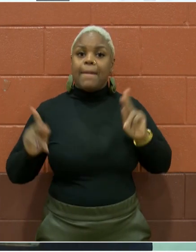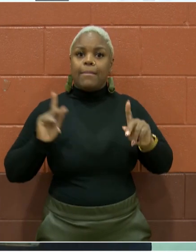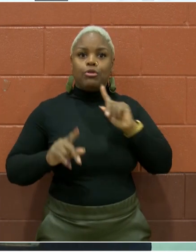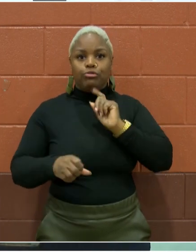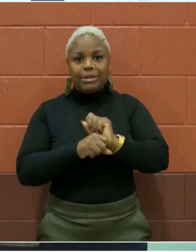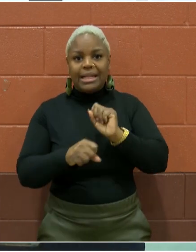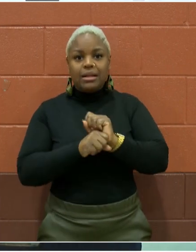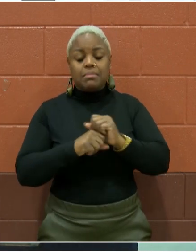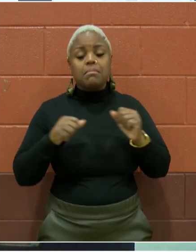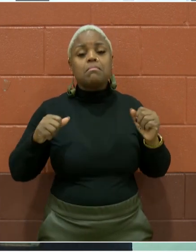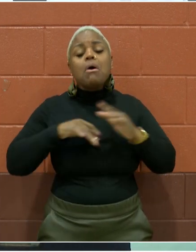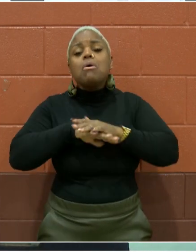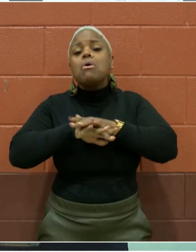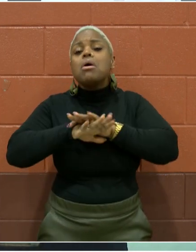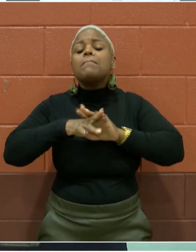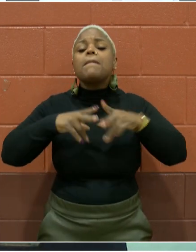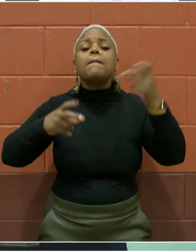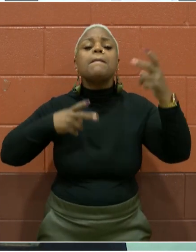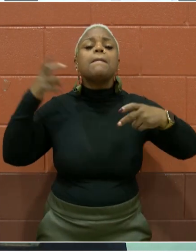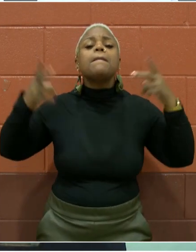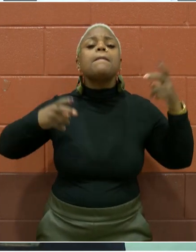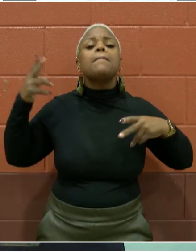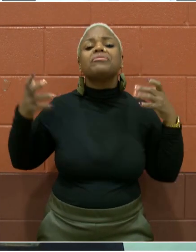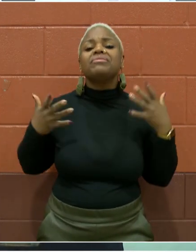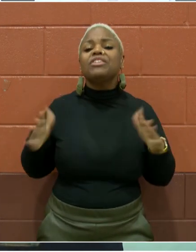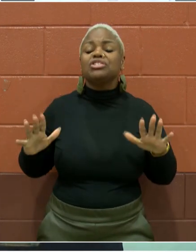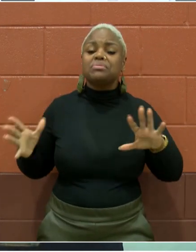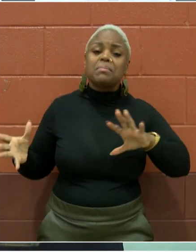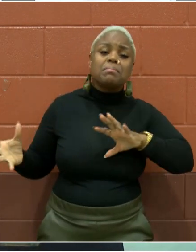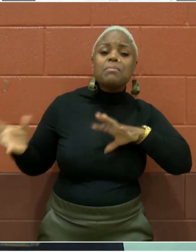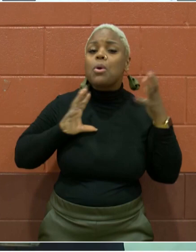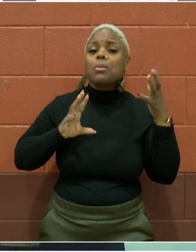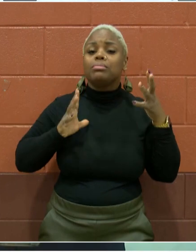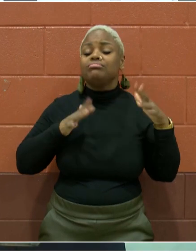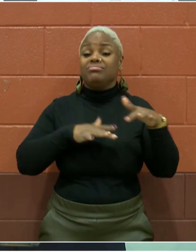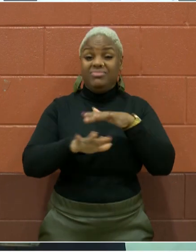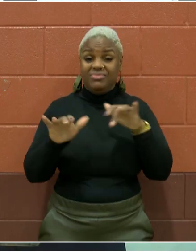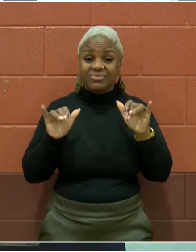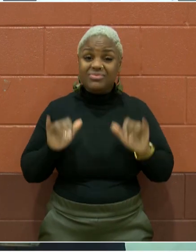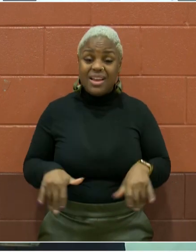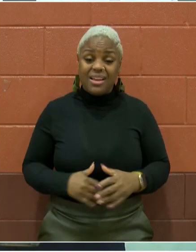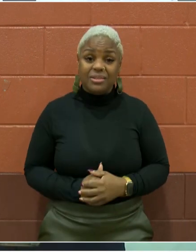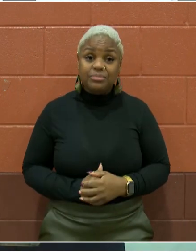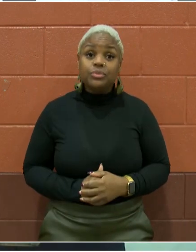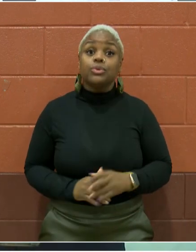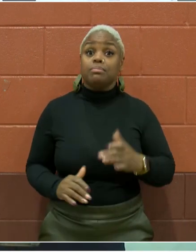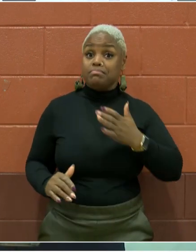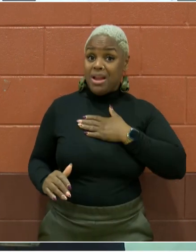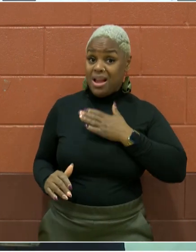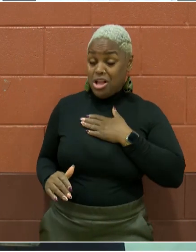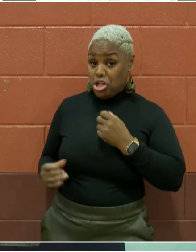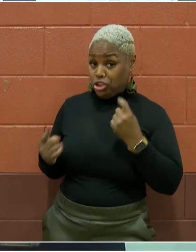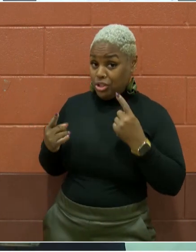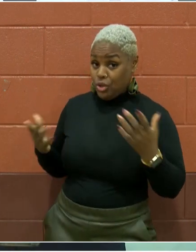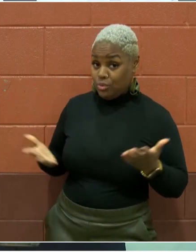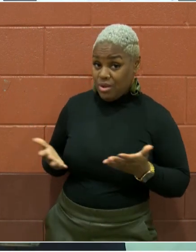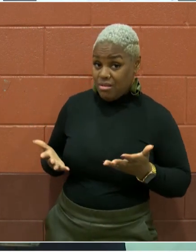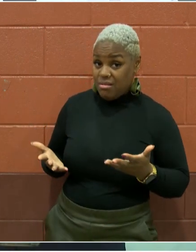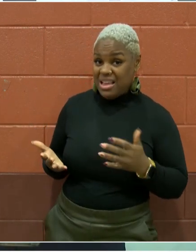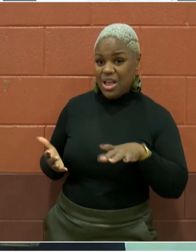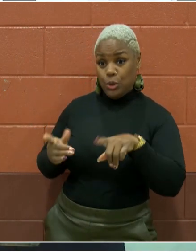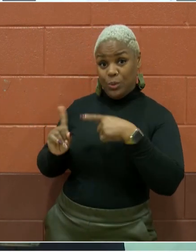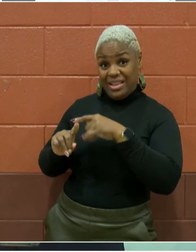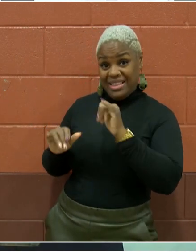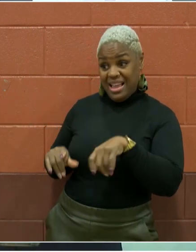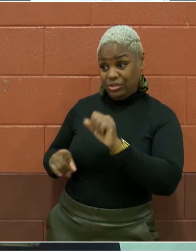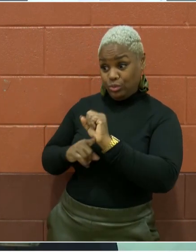took the merchandise that was in the store, and what I have been what has been shared with me is that while they were engaged in leaving